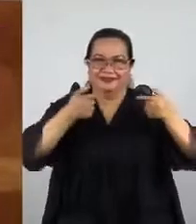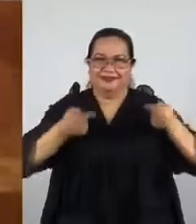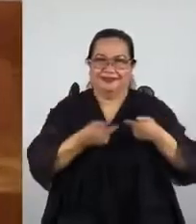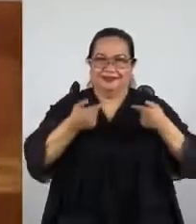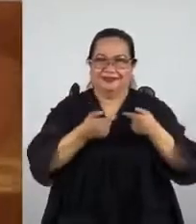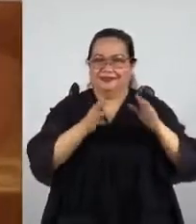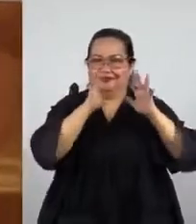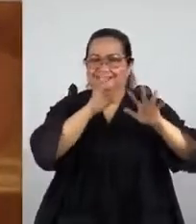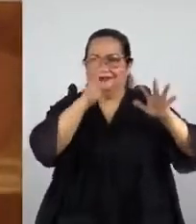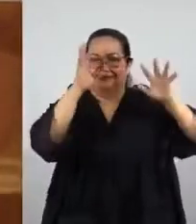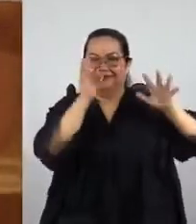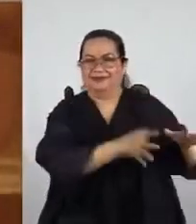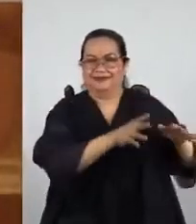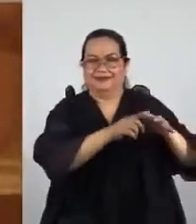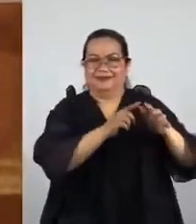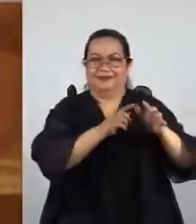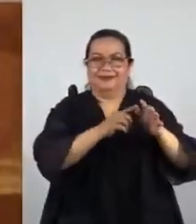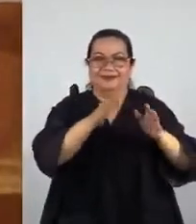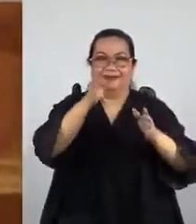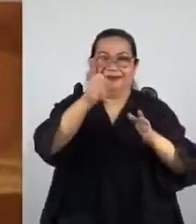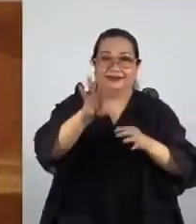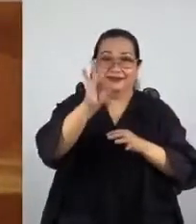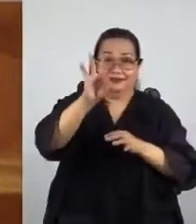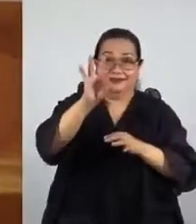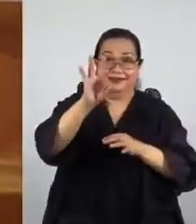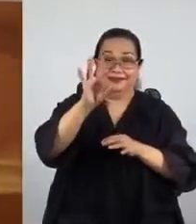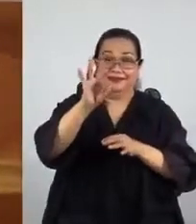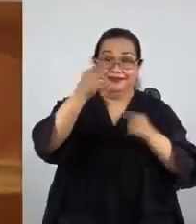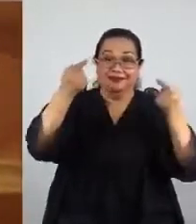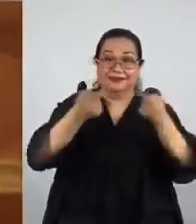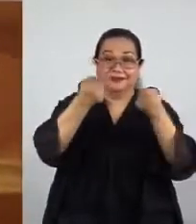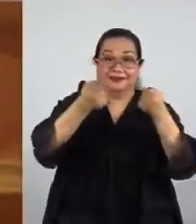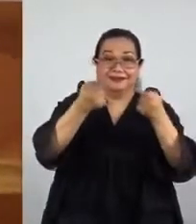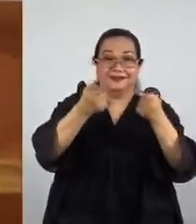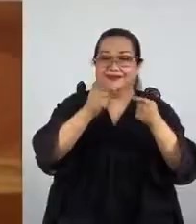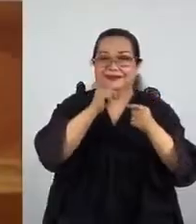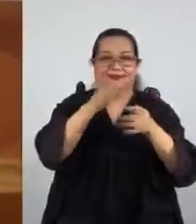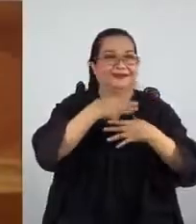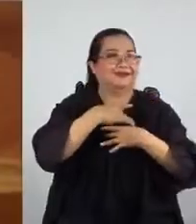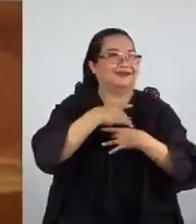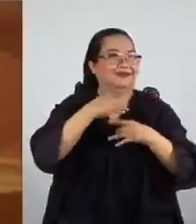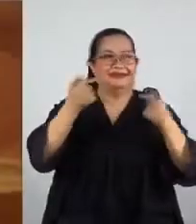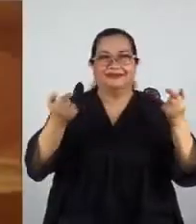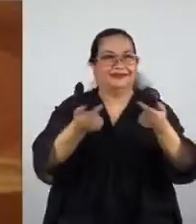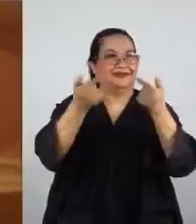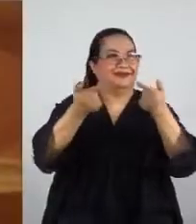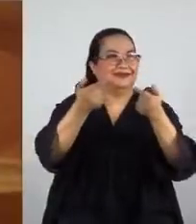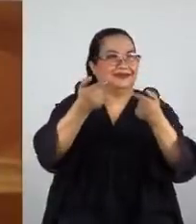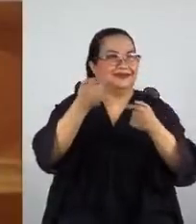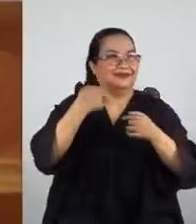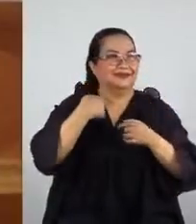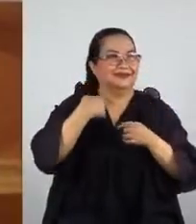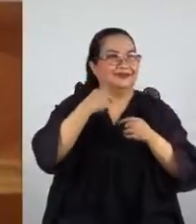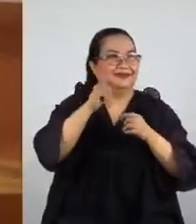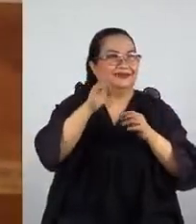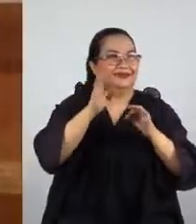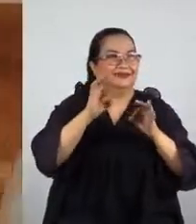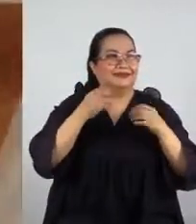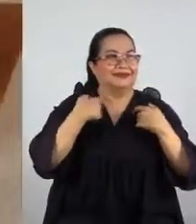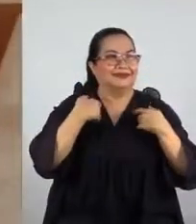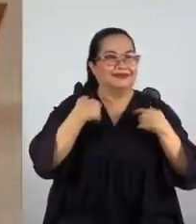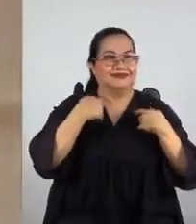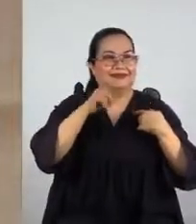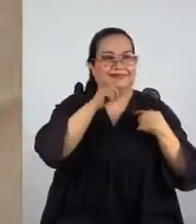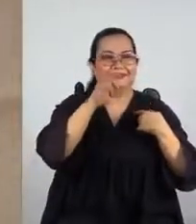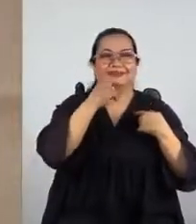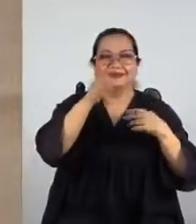down. Second, they chose sin. They didn't like to sin. They avoided sin. And